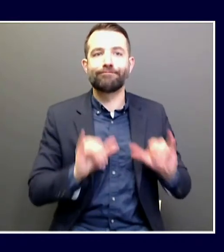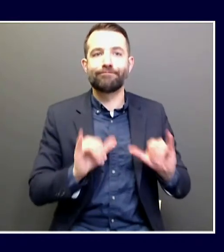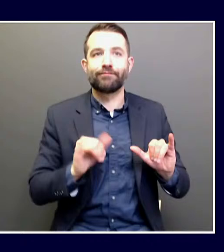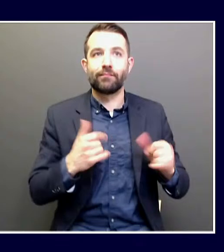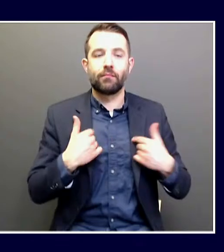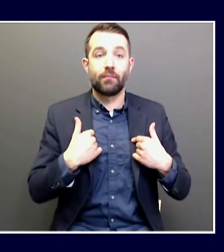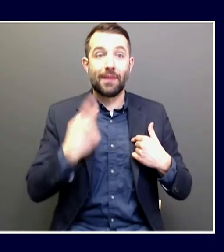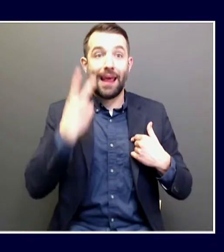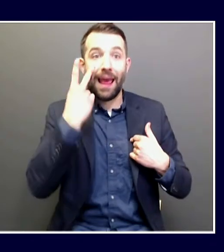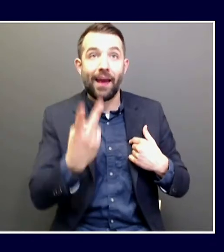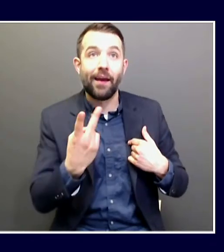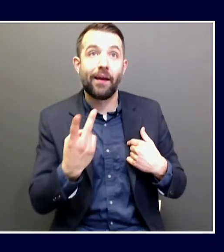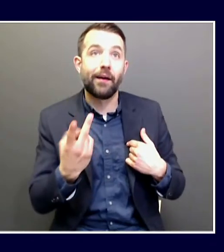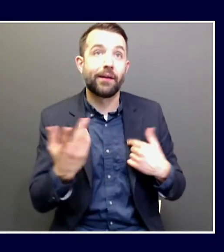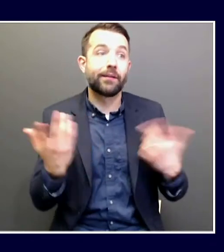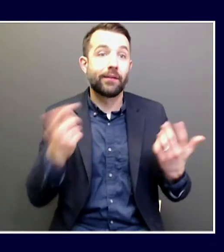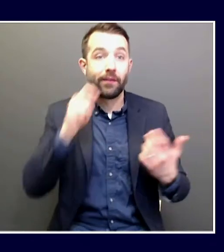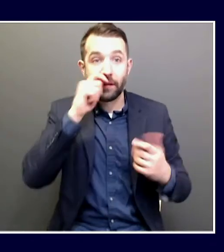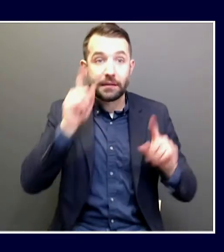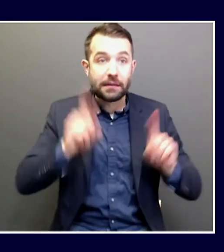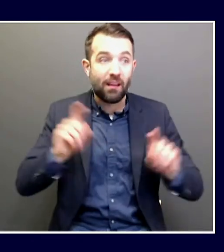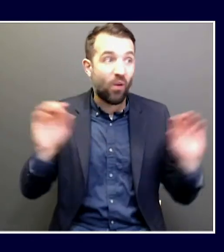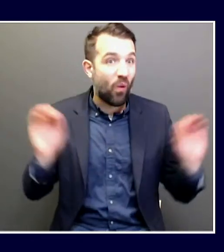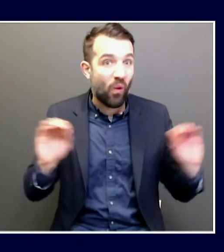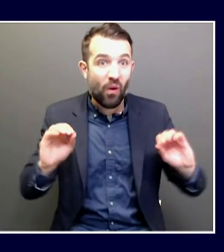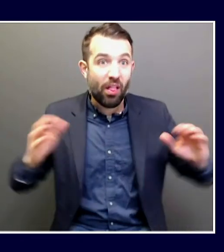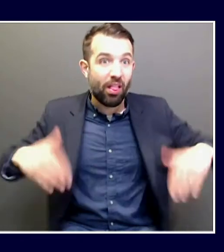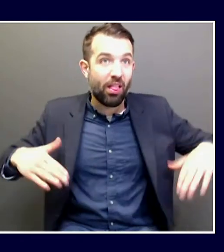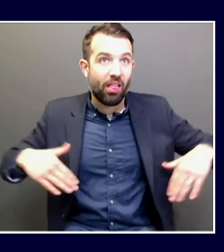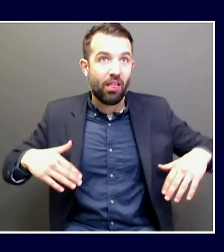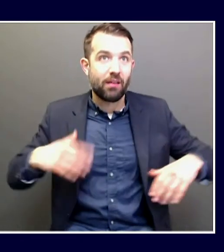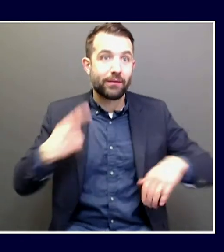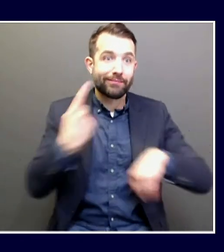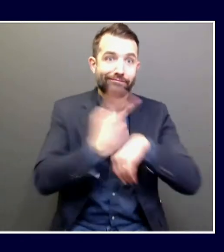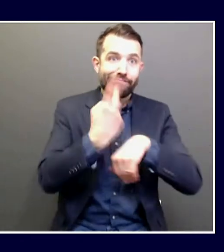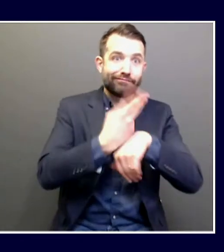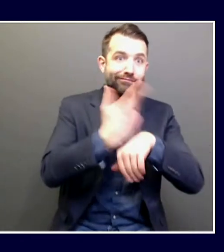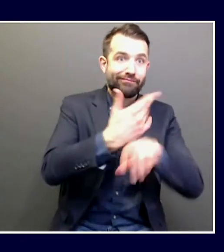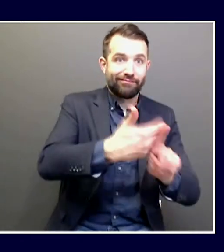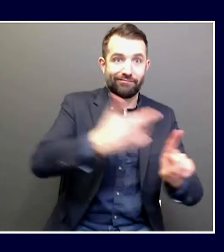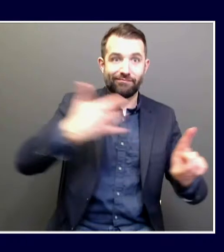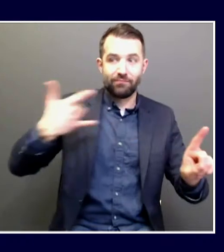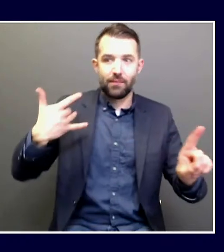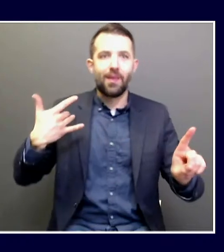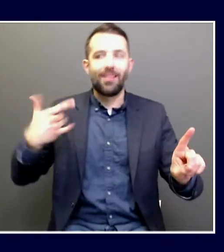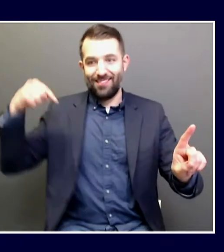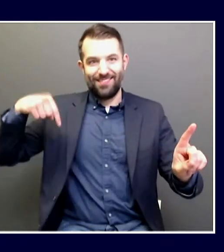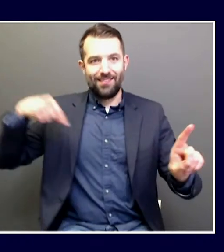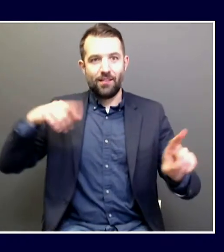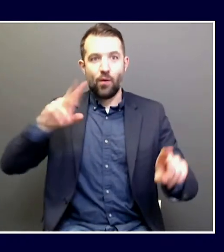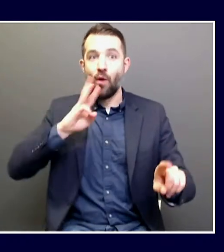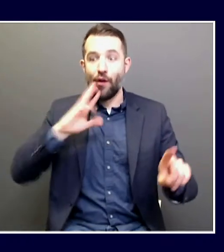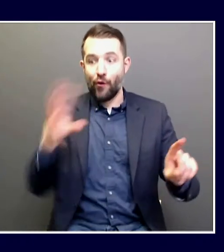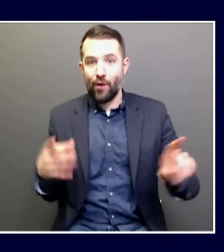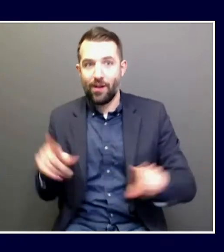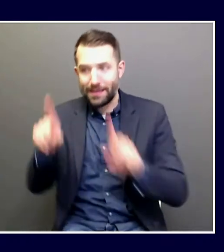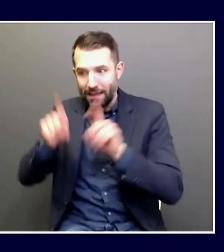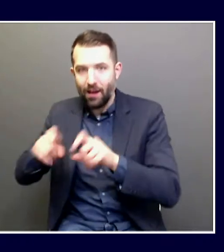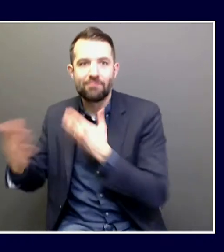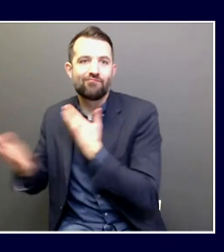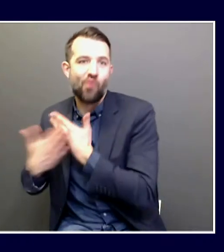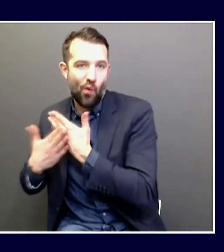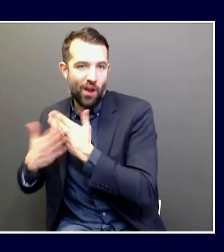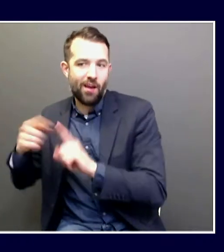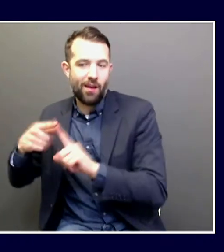in case reports. And it provides us a more complete picture of COVID-19 regardless